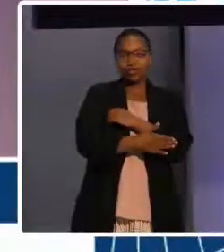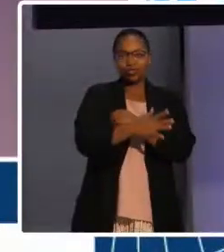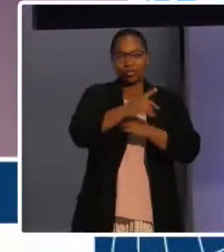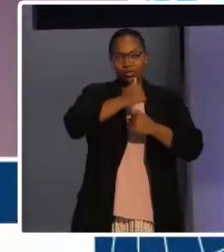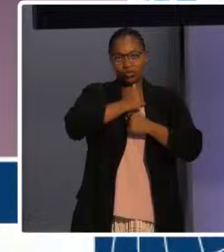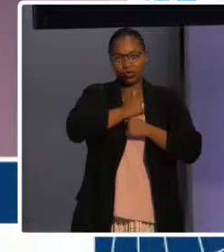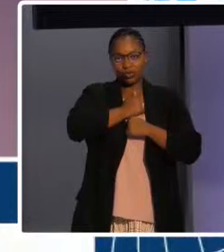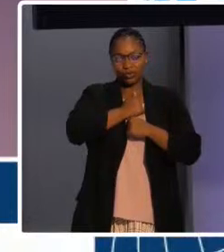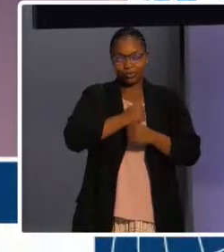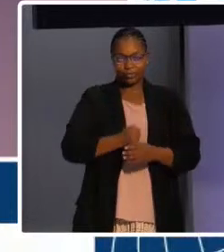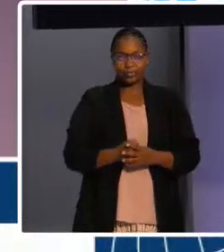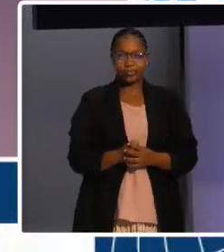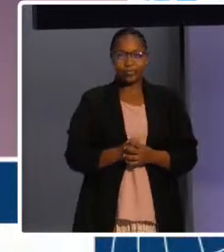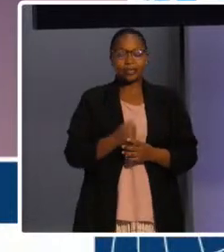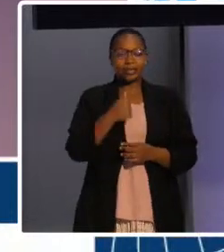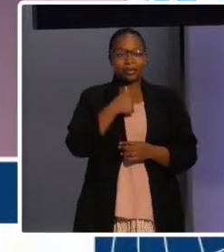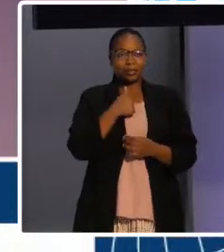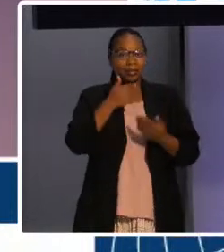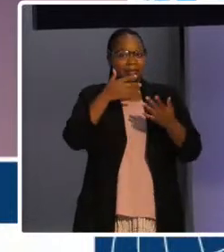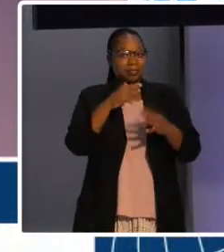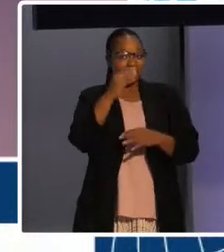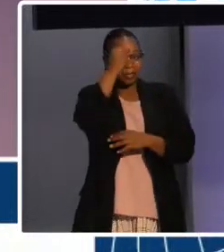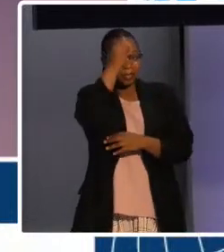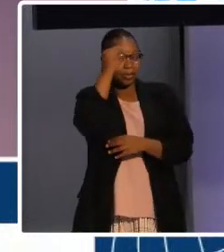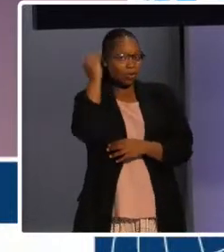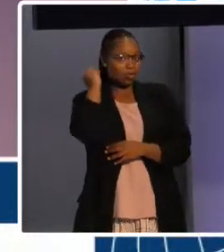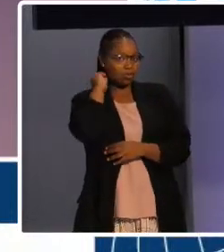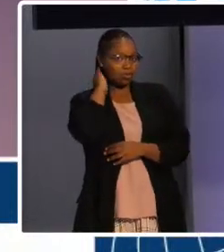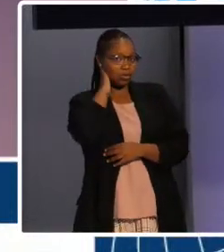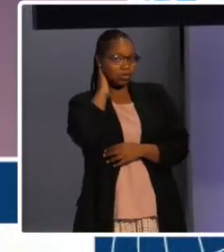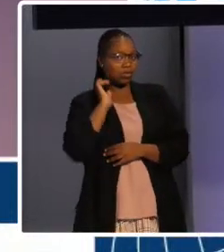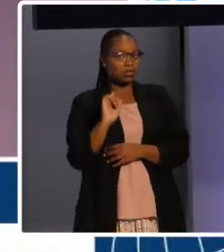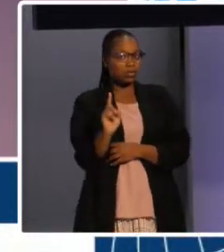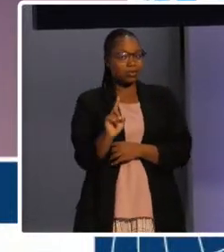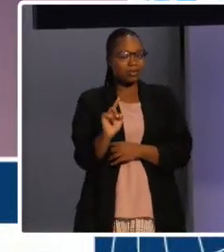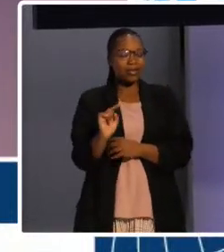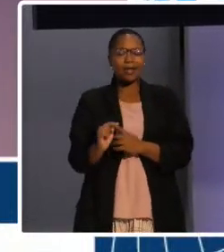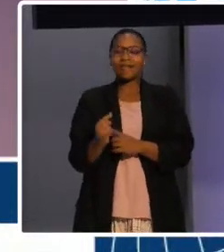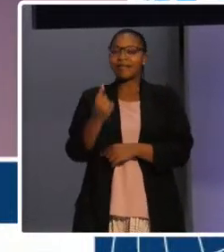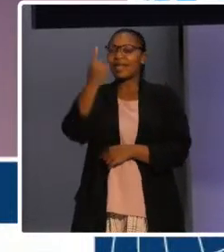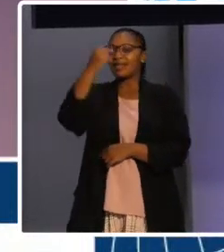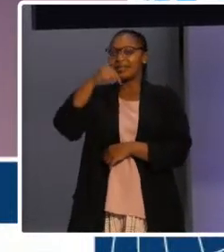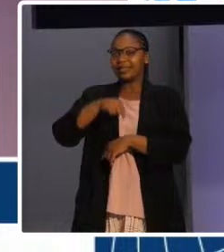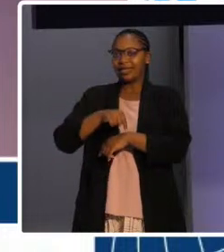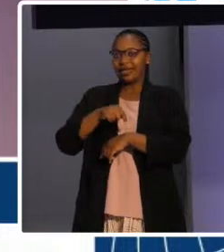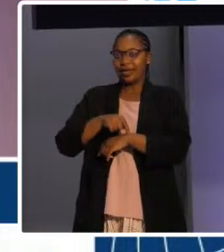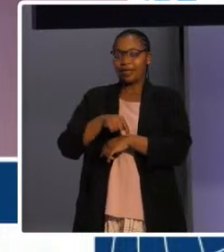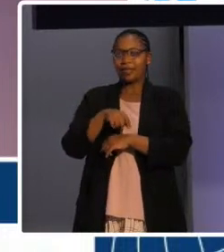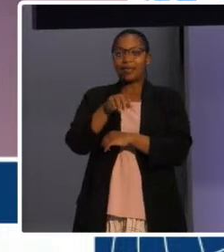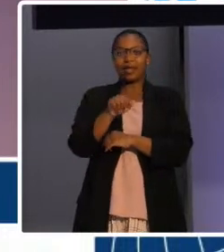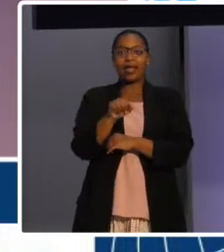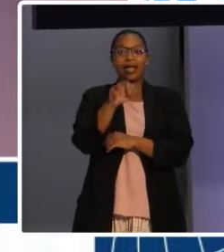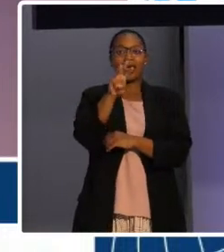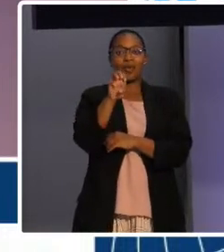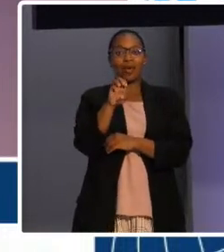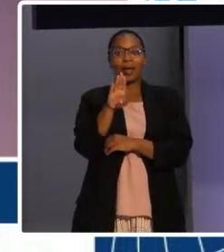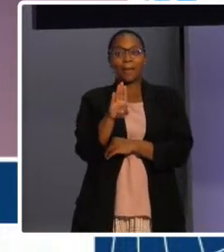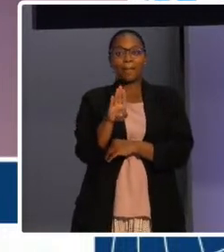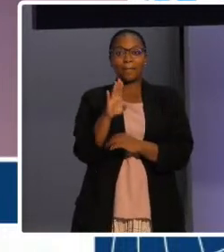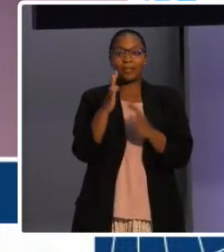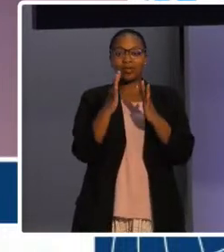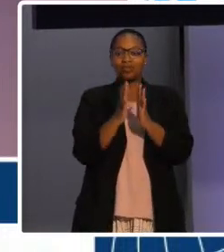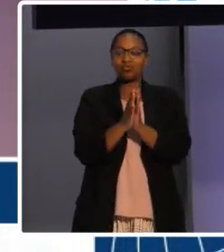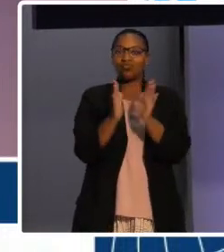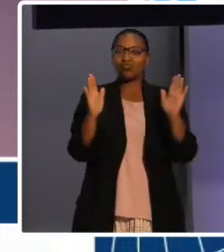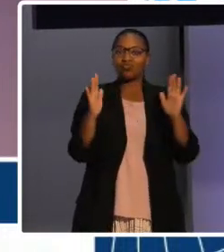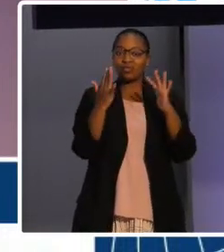I have noted that this is the first time that the AWEB General Assembly